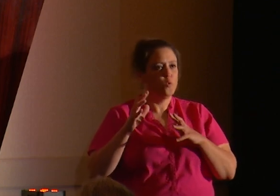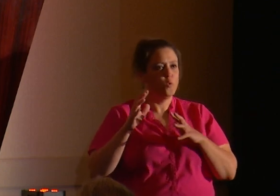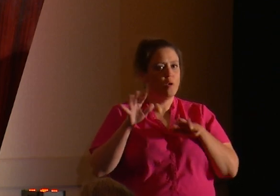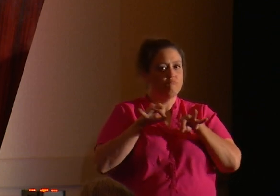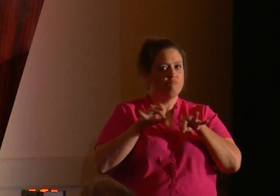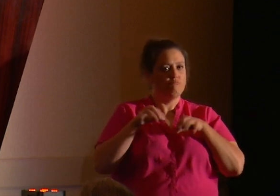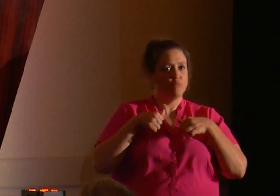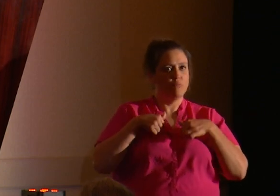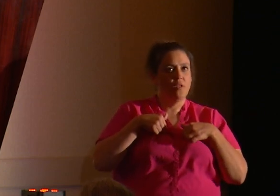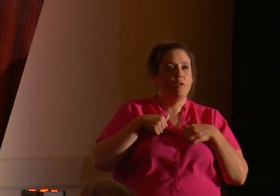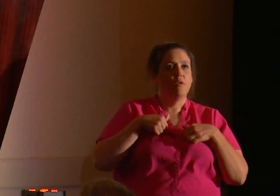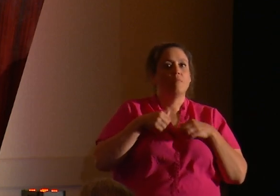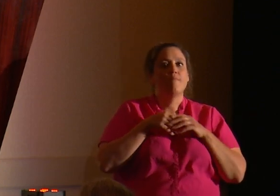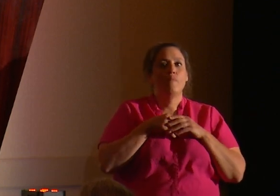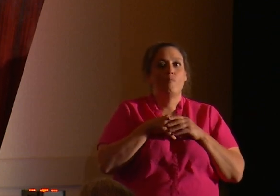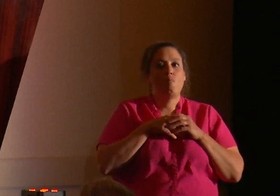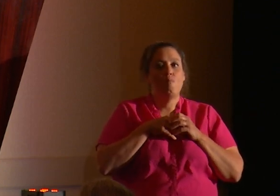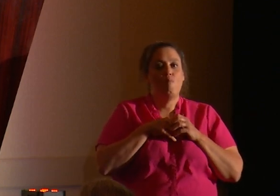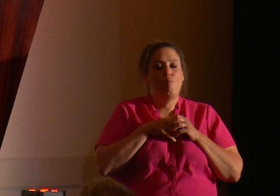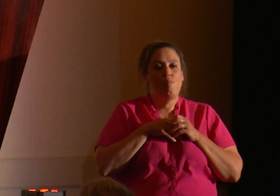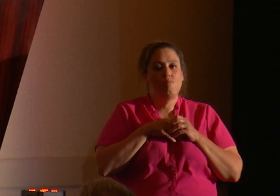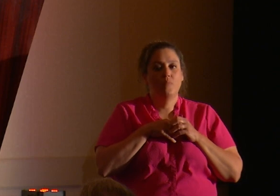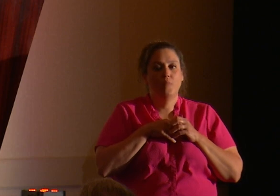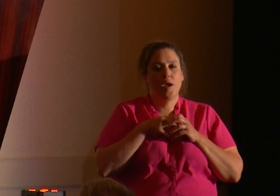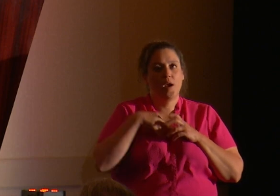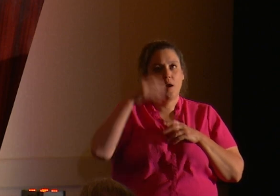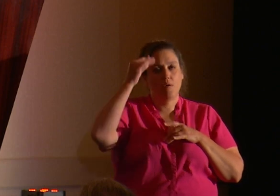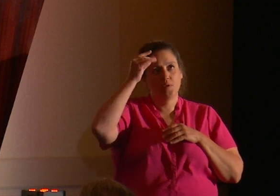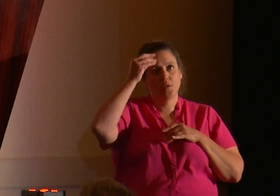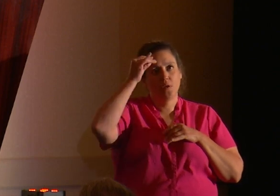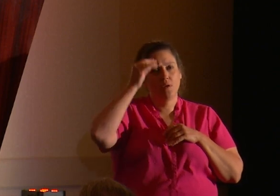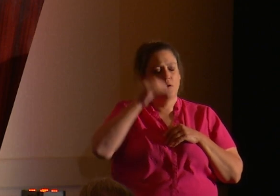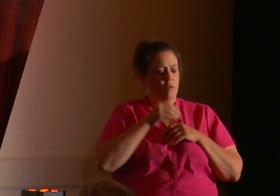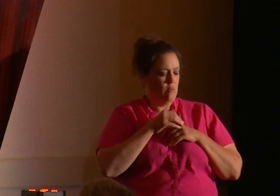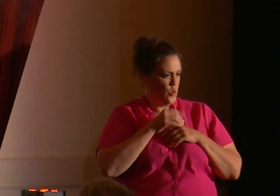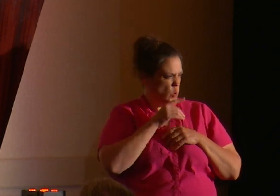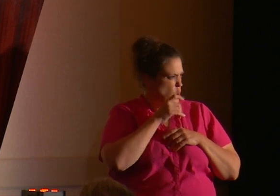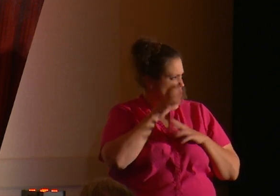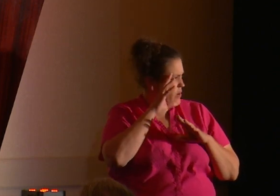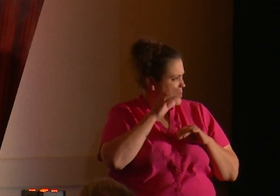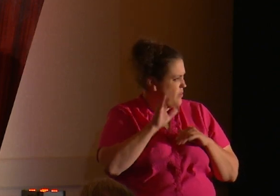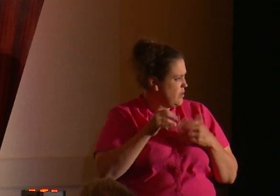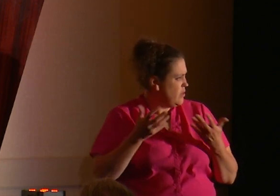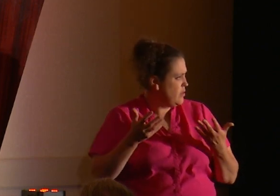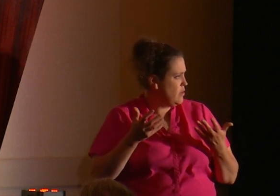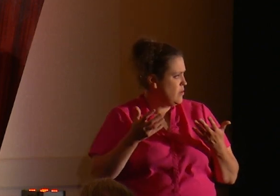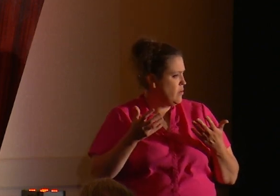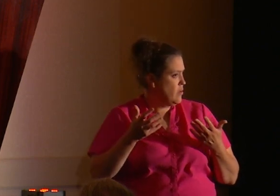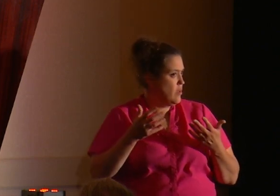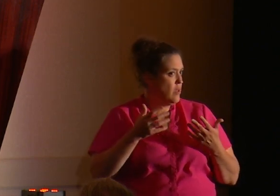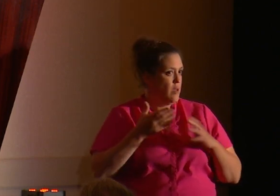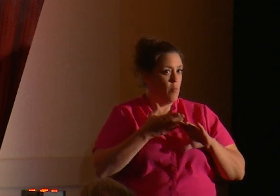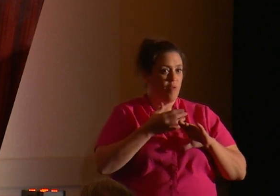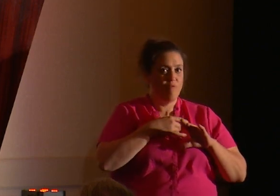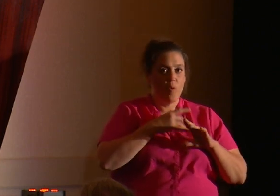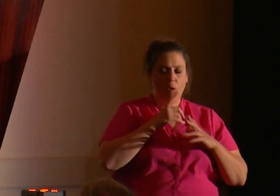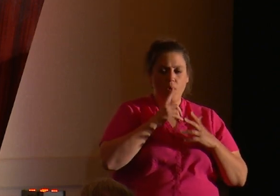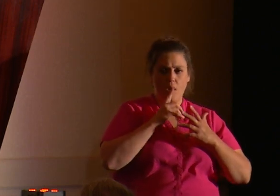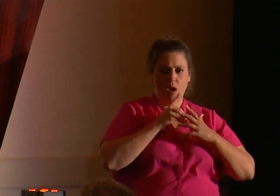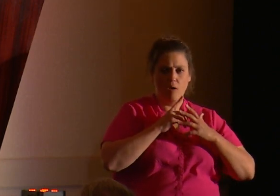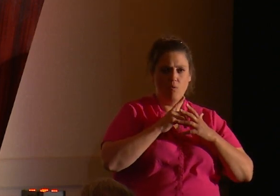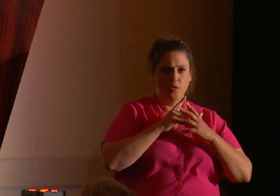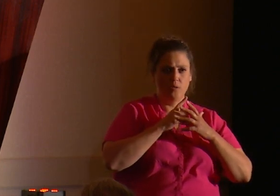I mean, I'm thinking, there was one point I was on, you know, who would have thought, like, I'm on the ground getting the Holy Ghost, and who would have thought